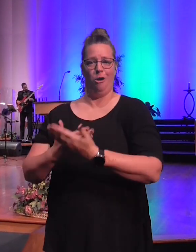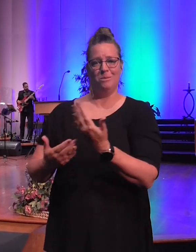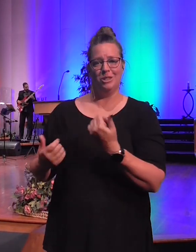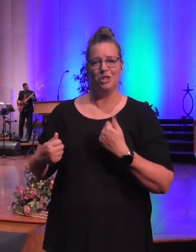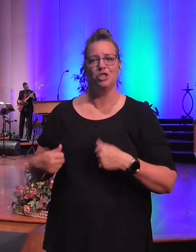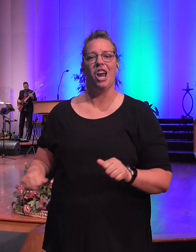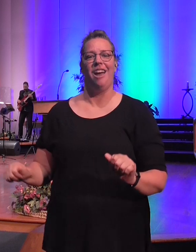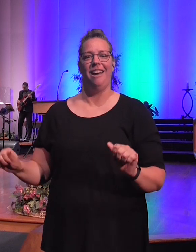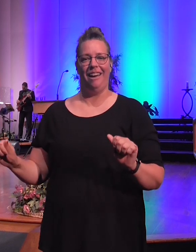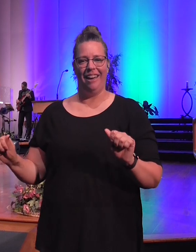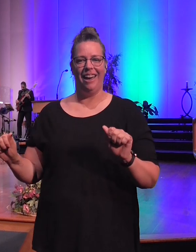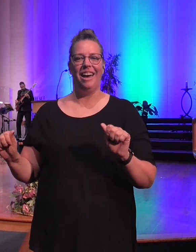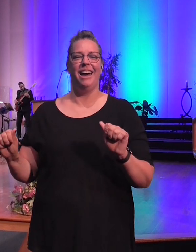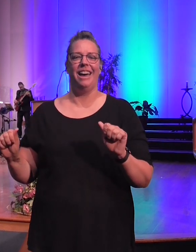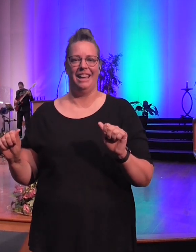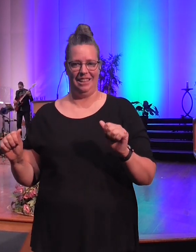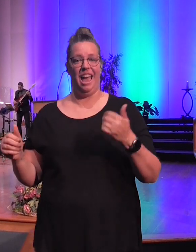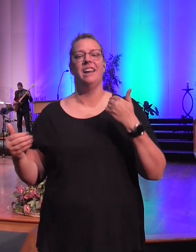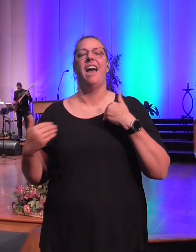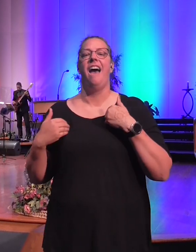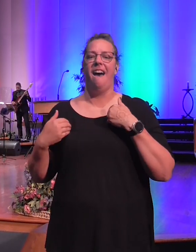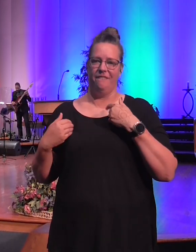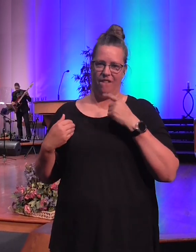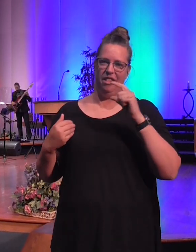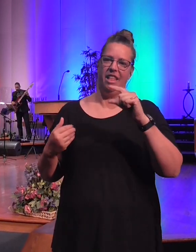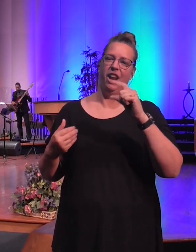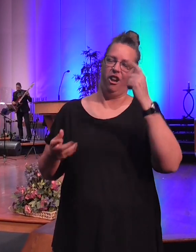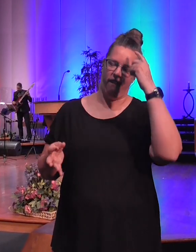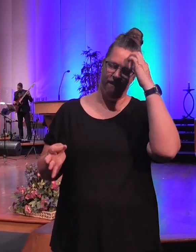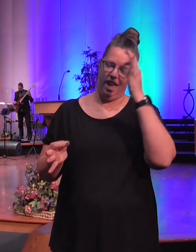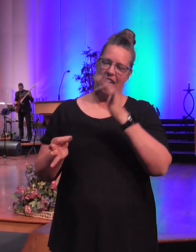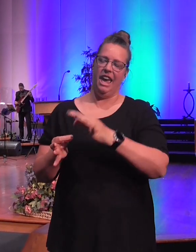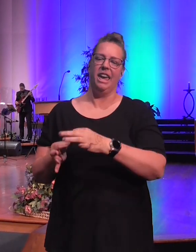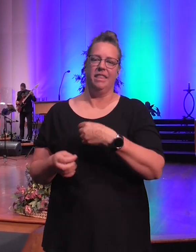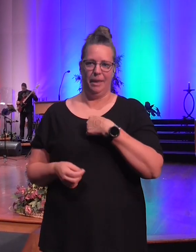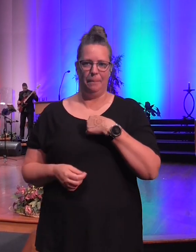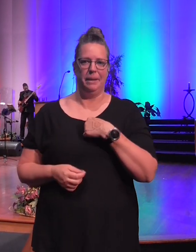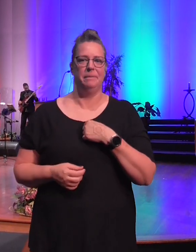baby, and have a little faith in me.